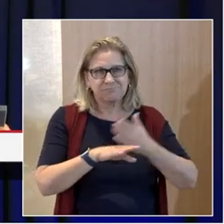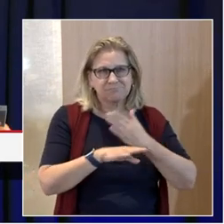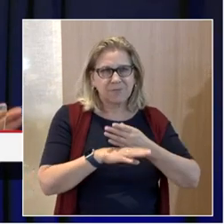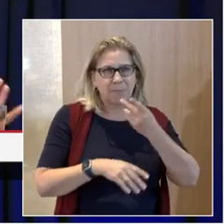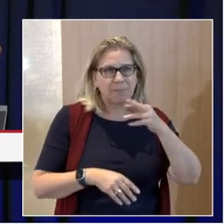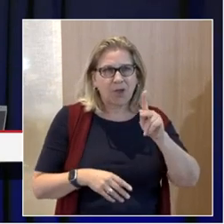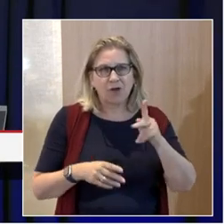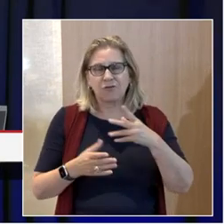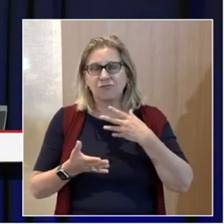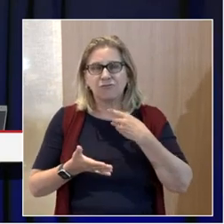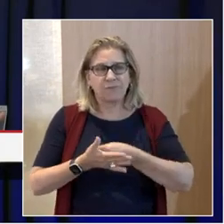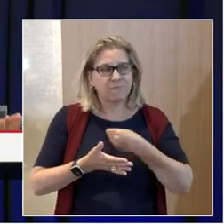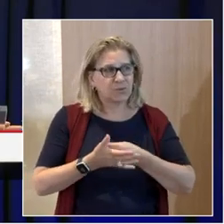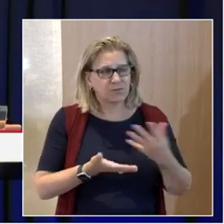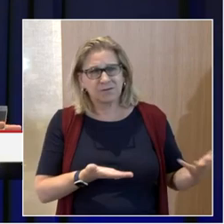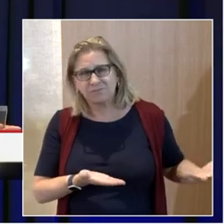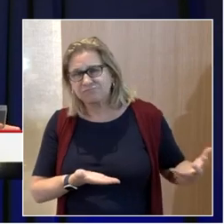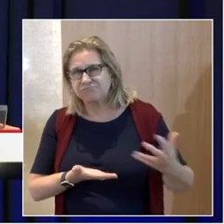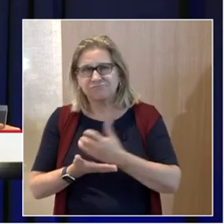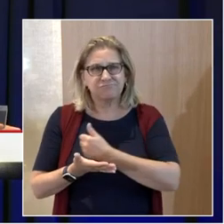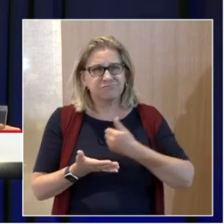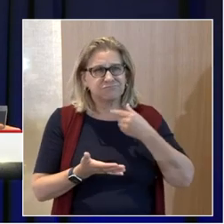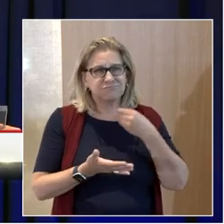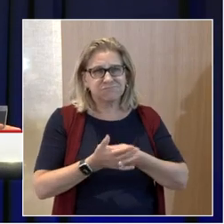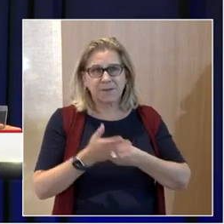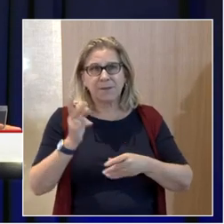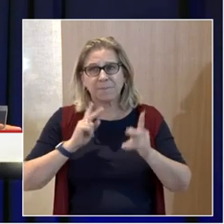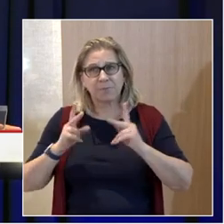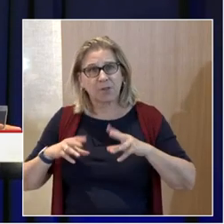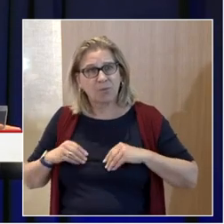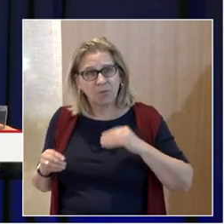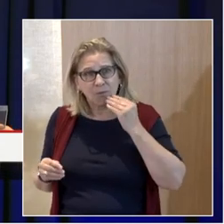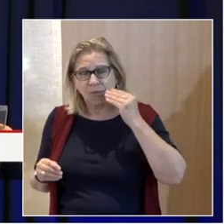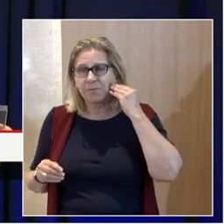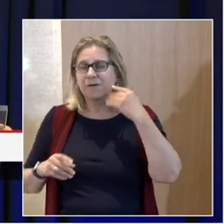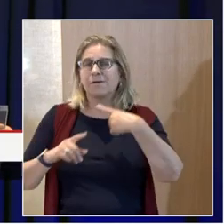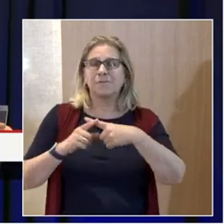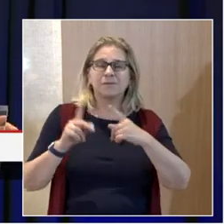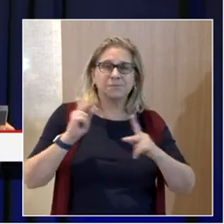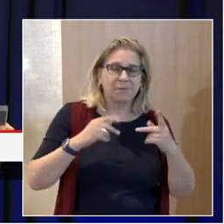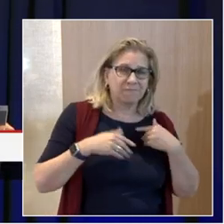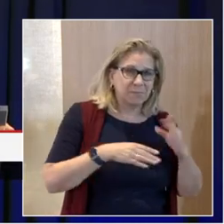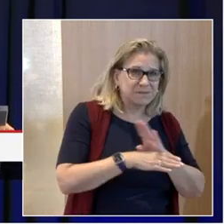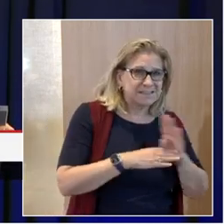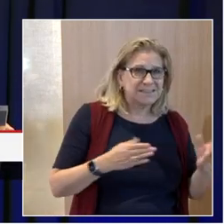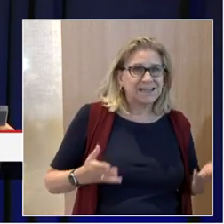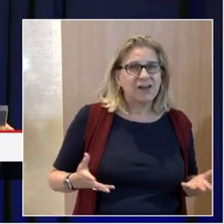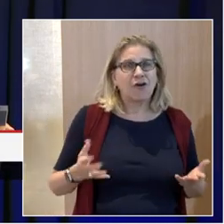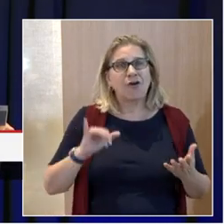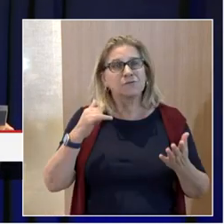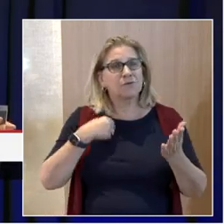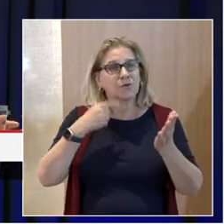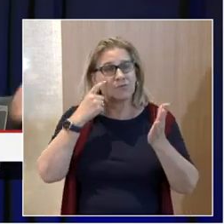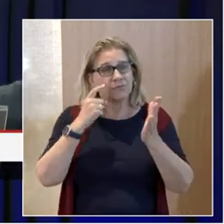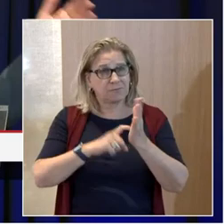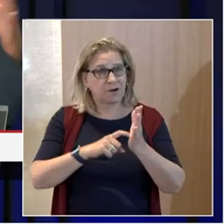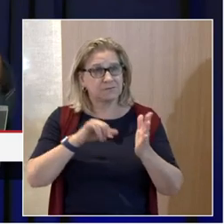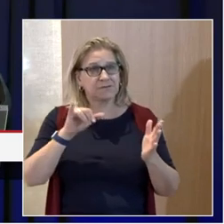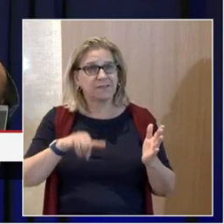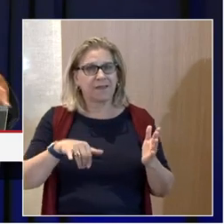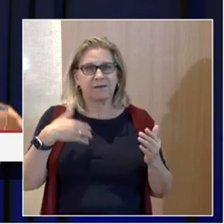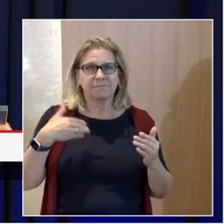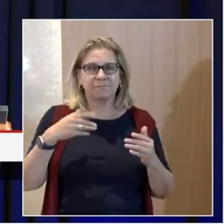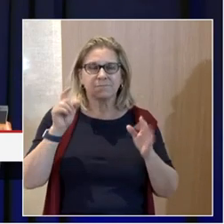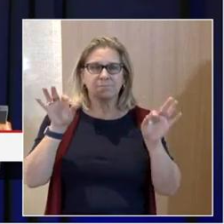are owning and starting their businesses here, and that we are attracting businesses